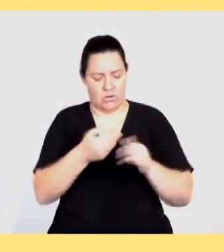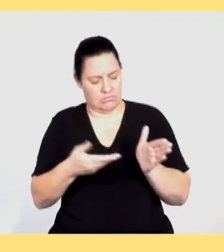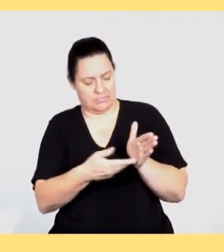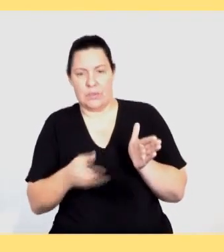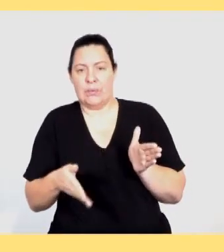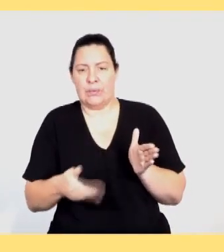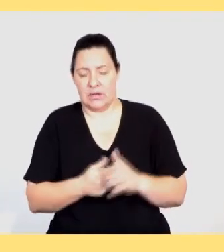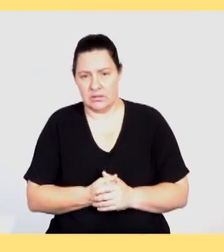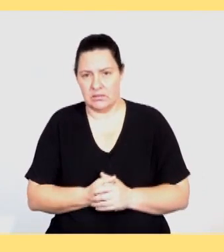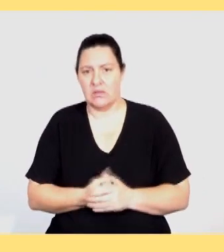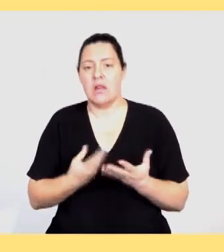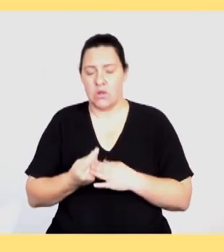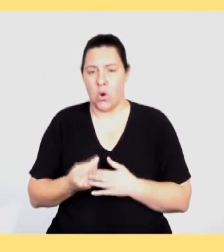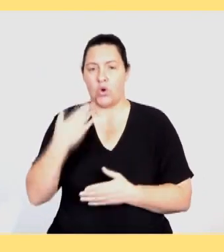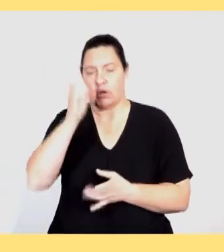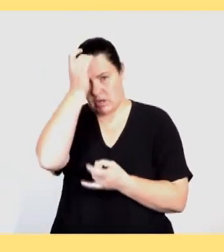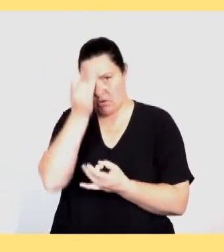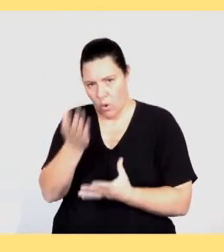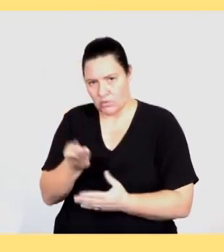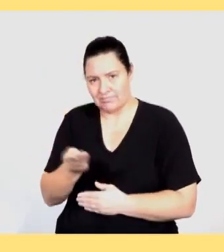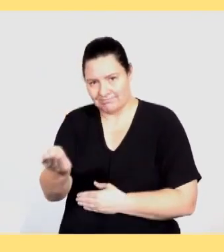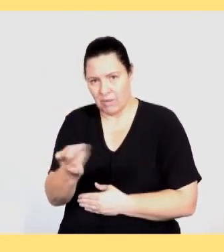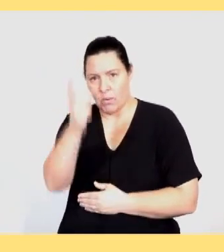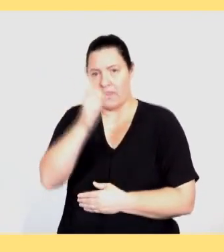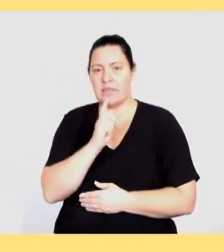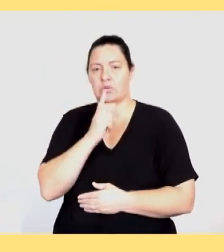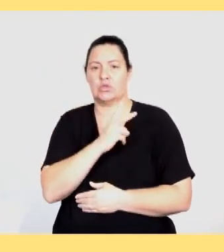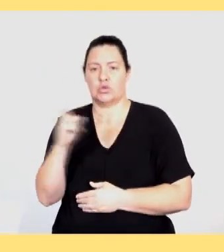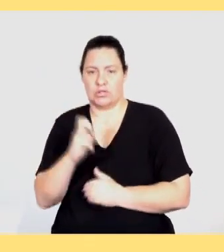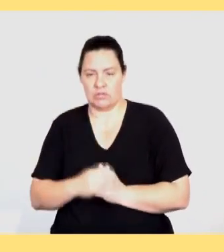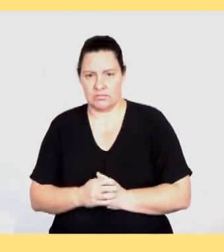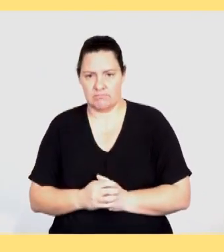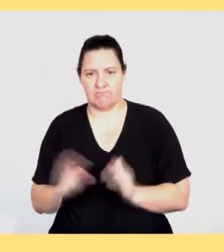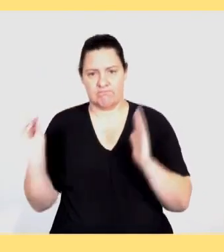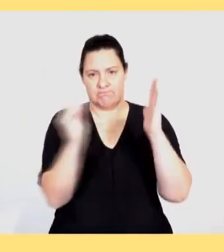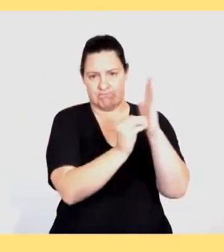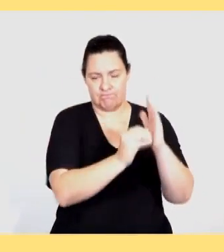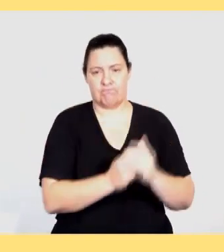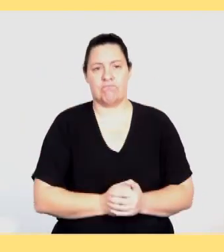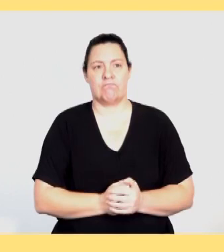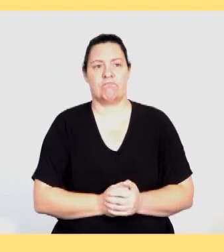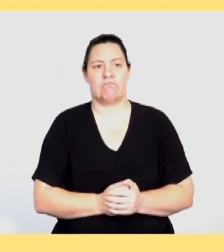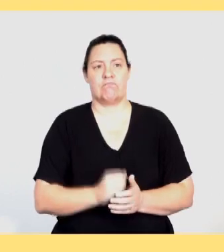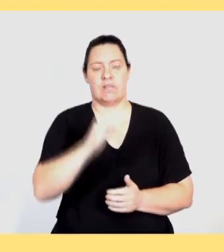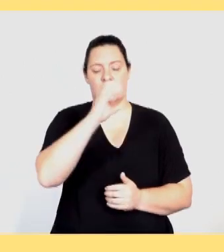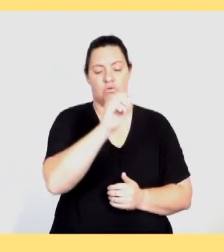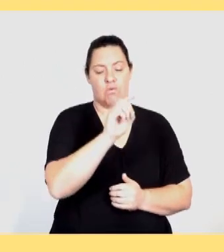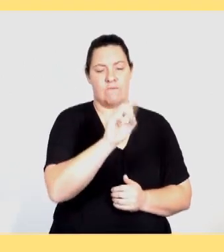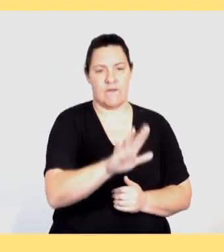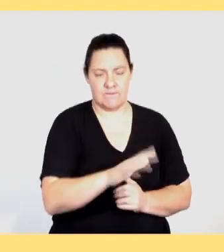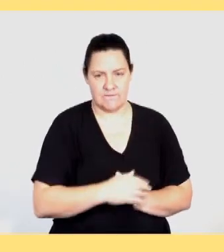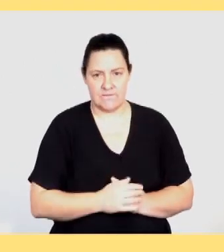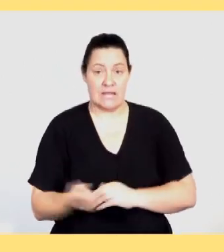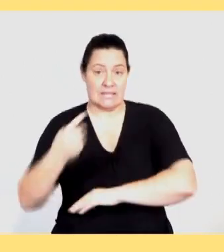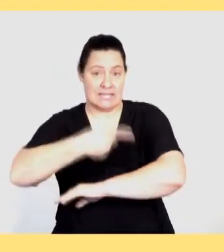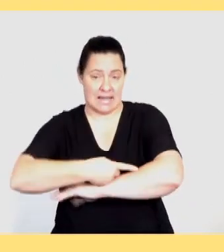the invoice. We issued credit note for 1,200. Let's quickly record it.